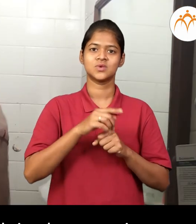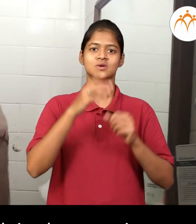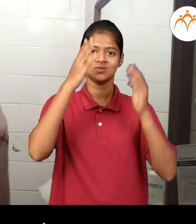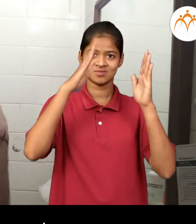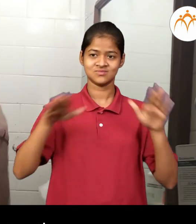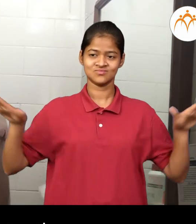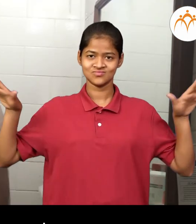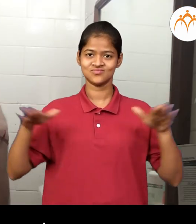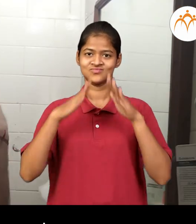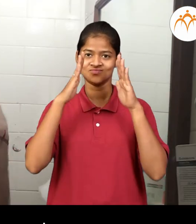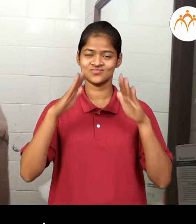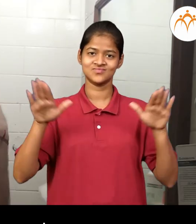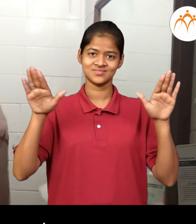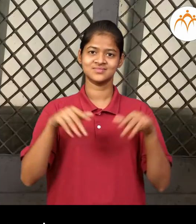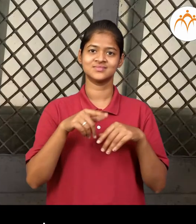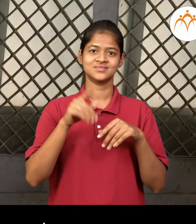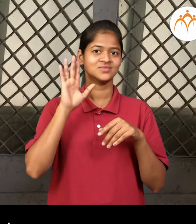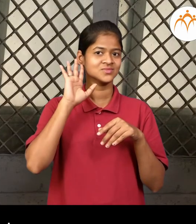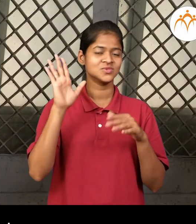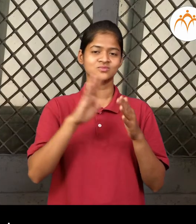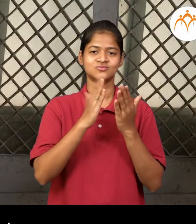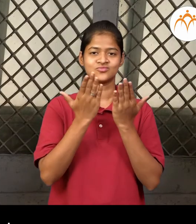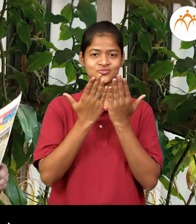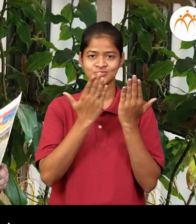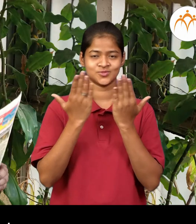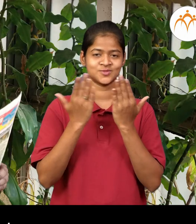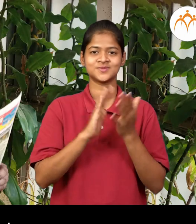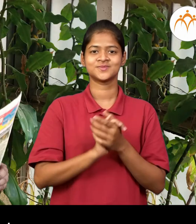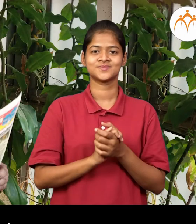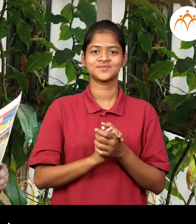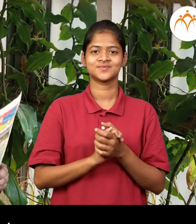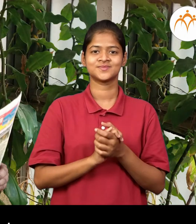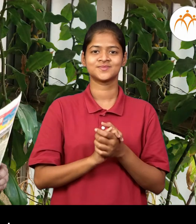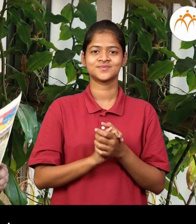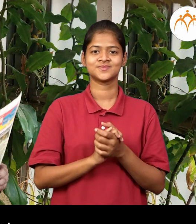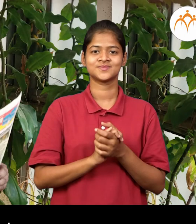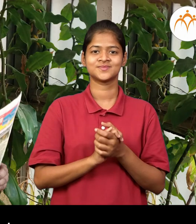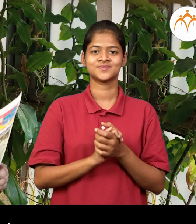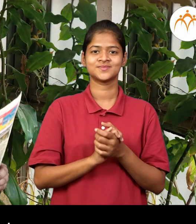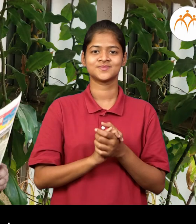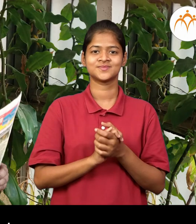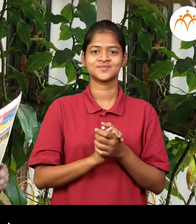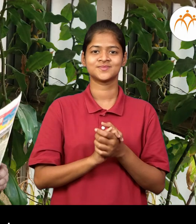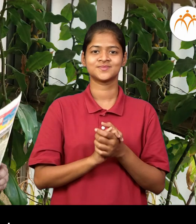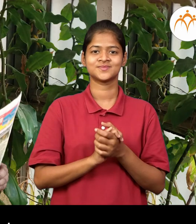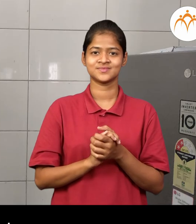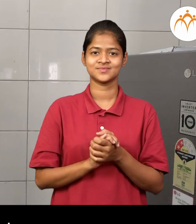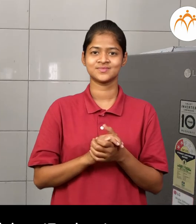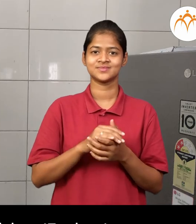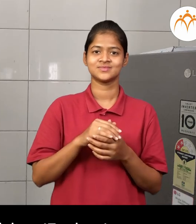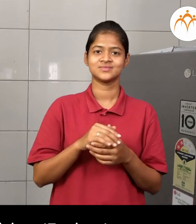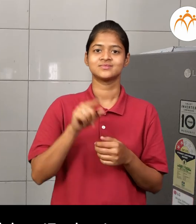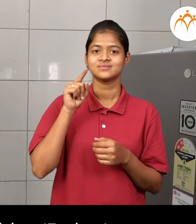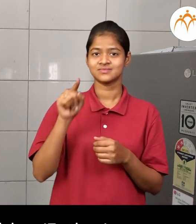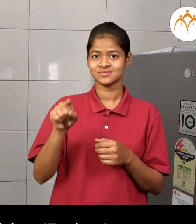brushes his teeth, exercises and reads the newspaper. This